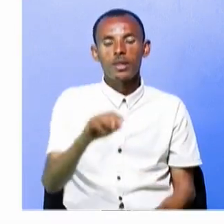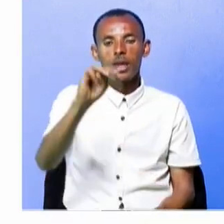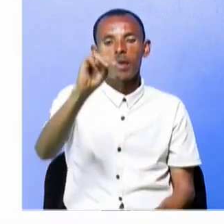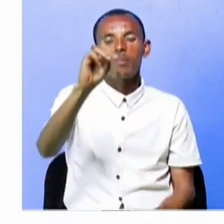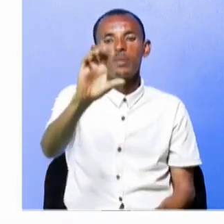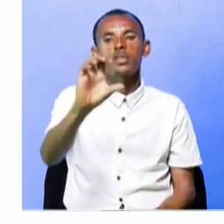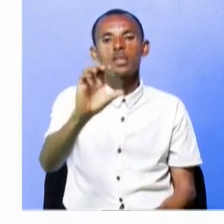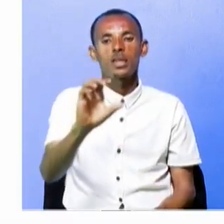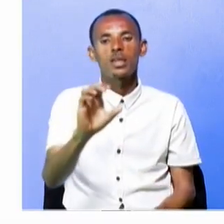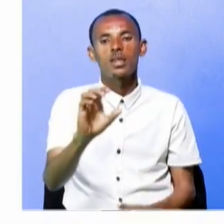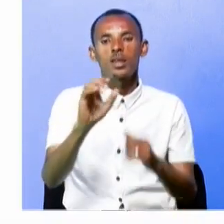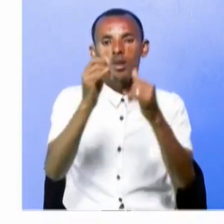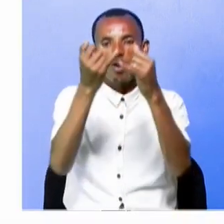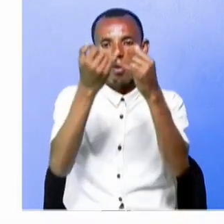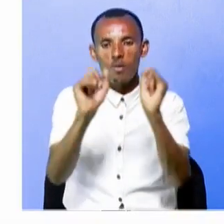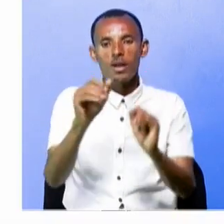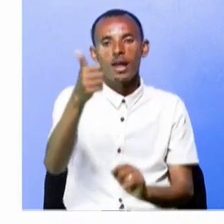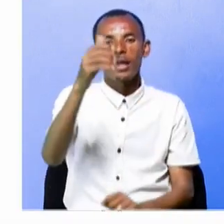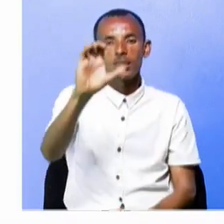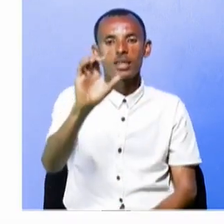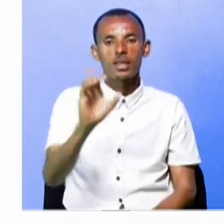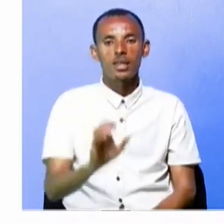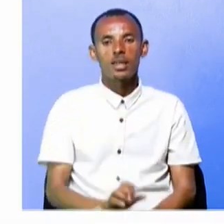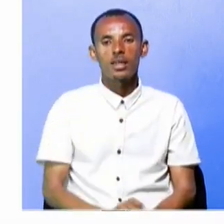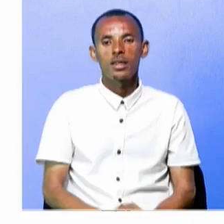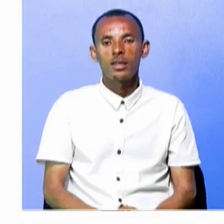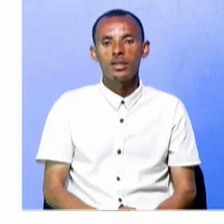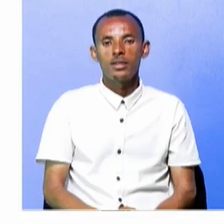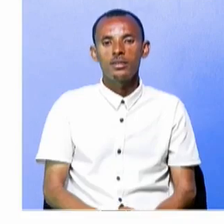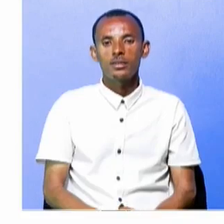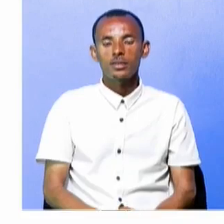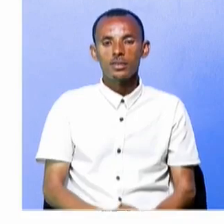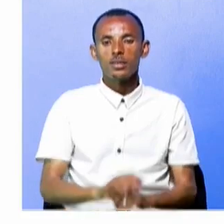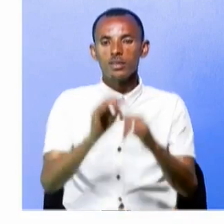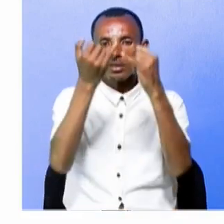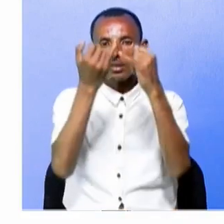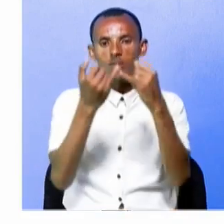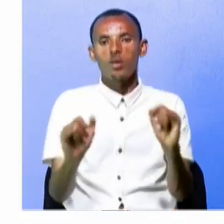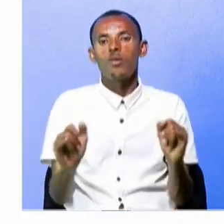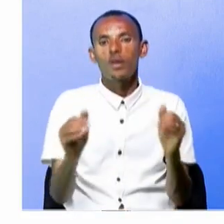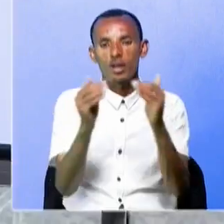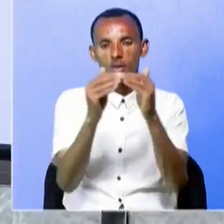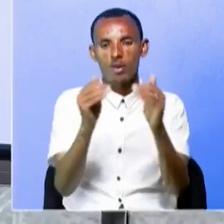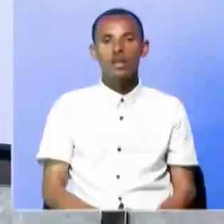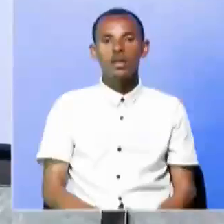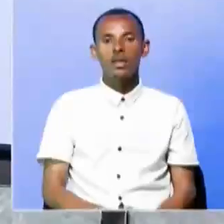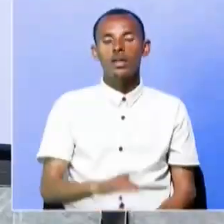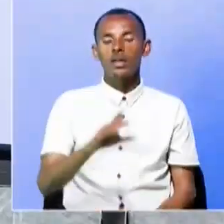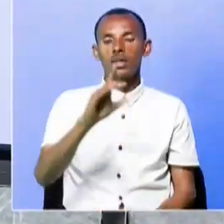MC or AC, take AC, over DC,